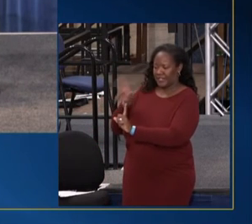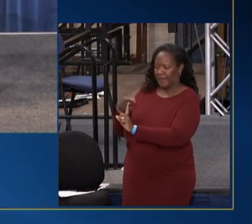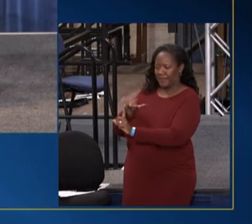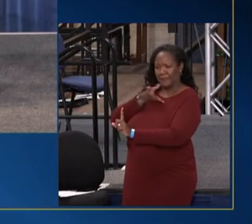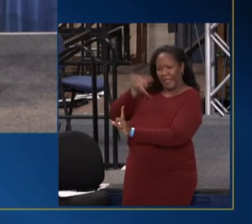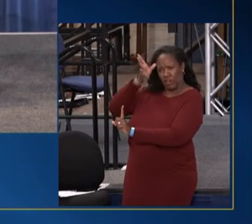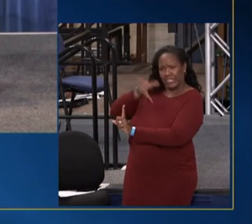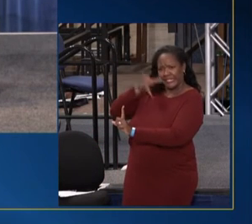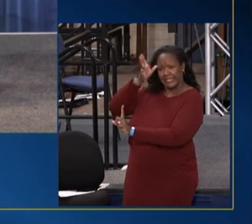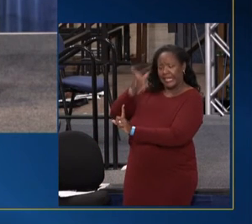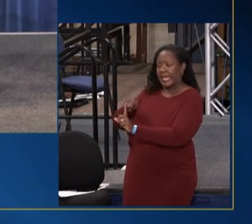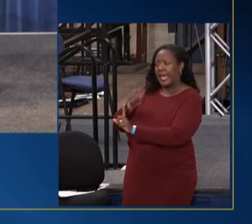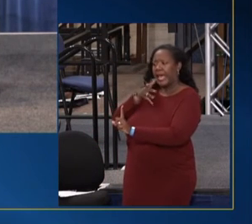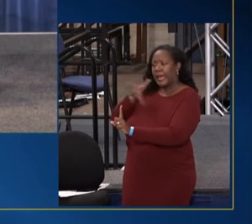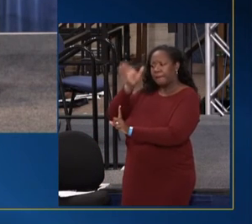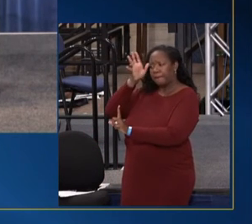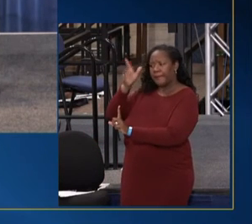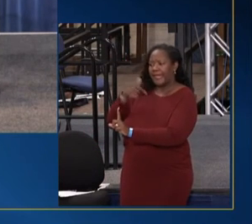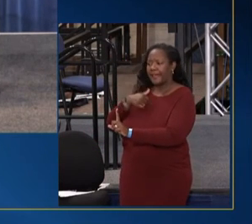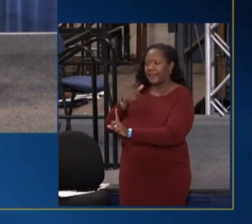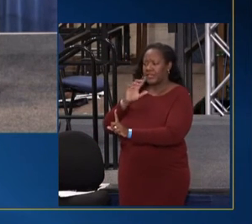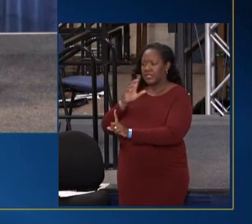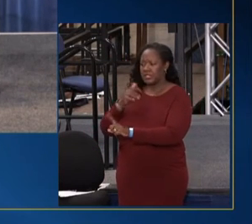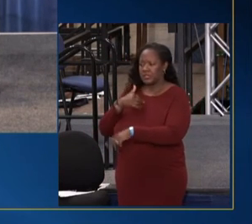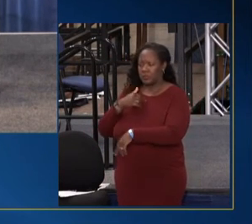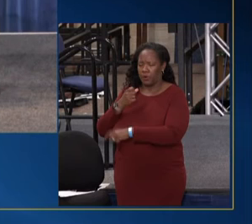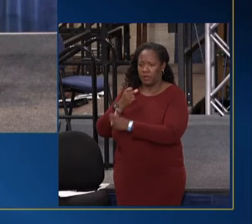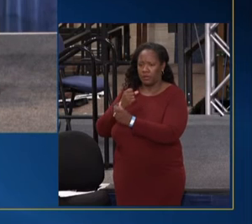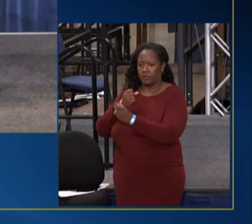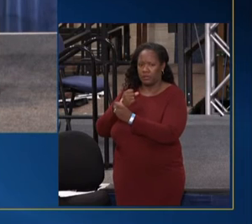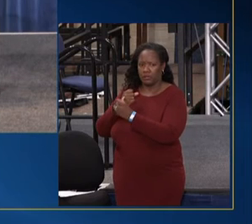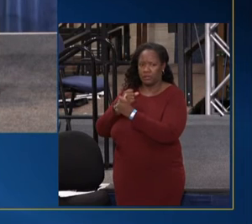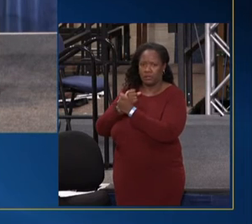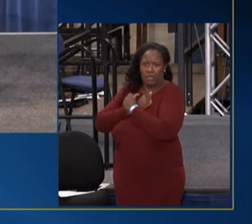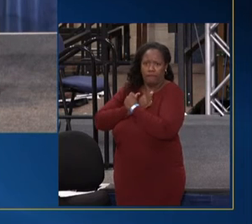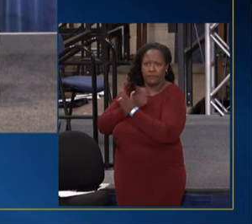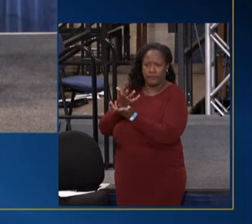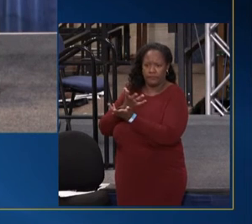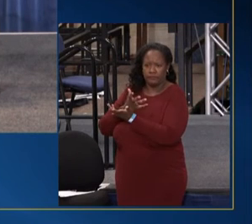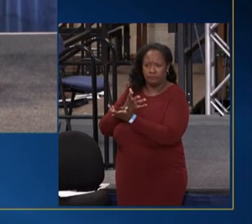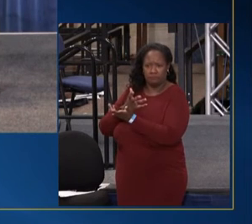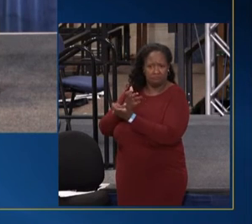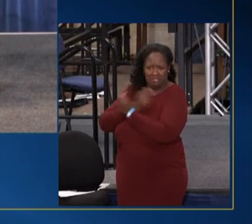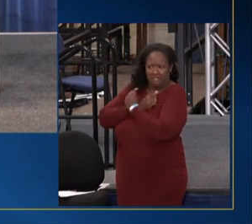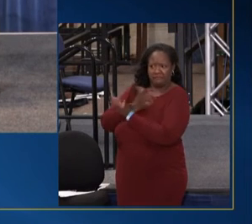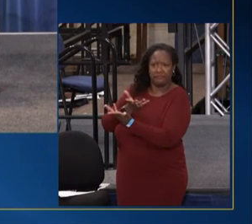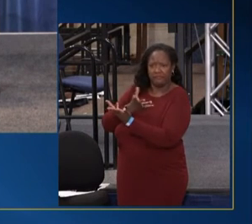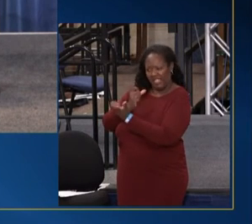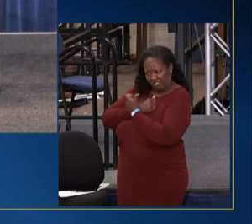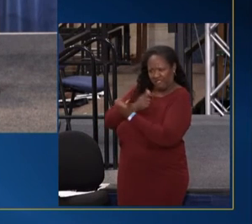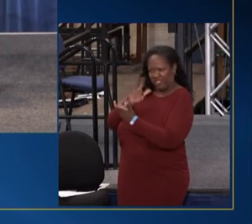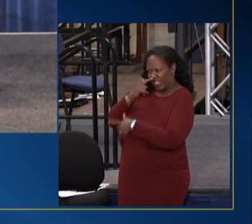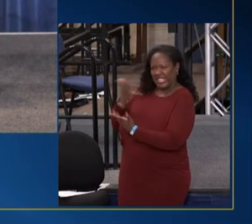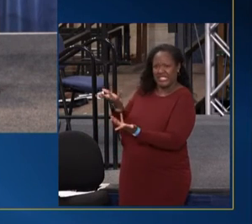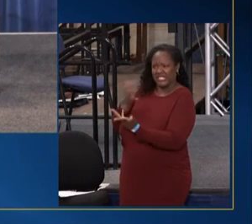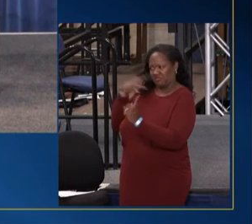and that parents were just, like, their animus was love. love your kids, right? And I think that's, like, so important.